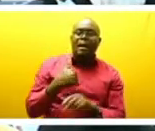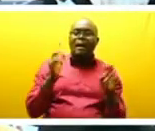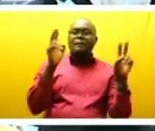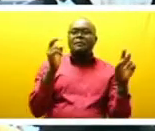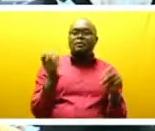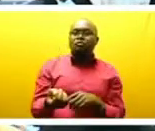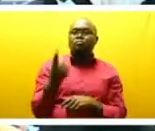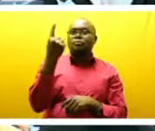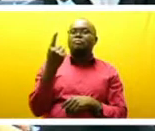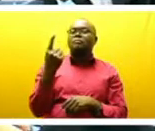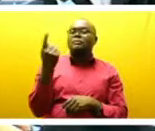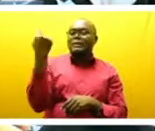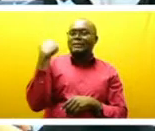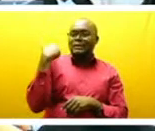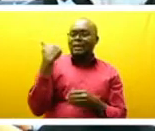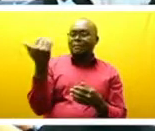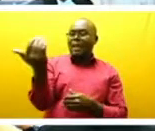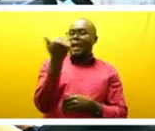the bench yesterday